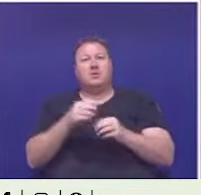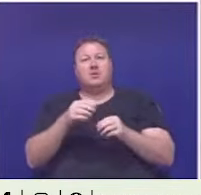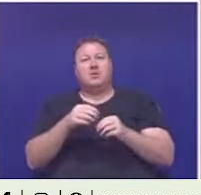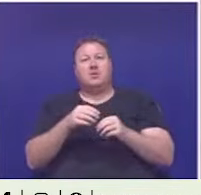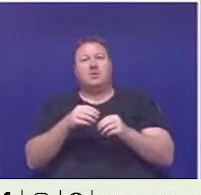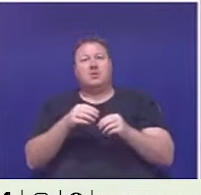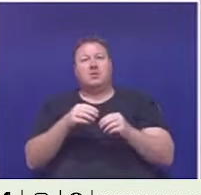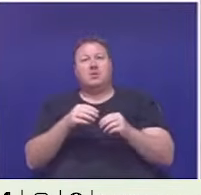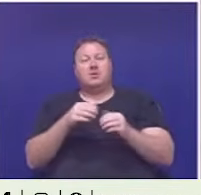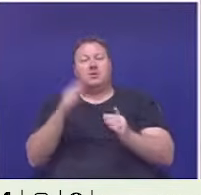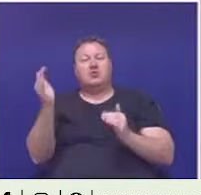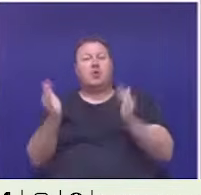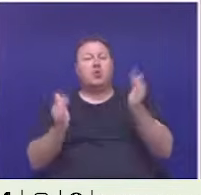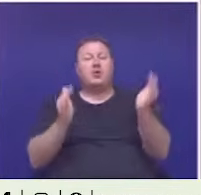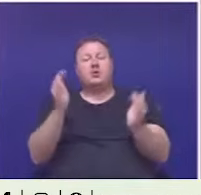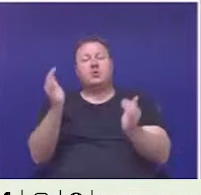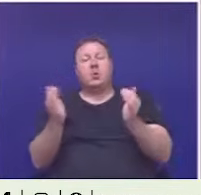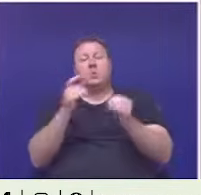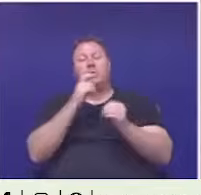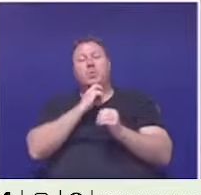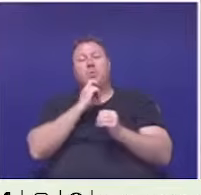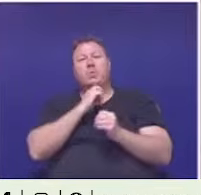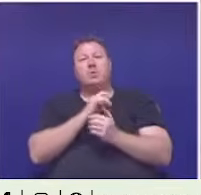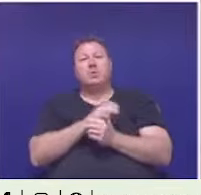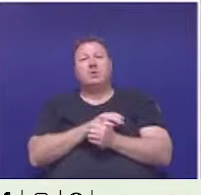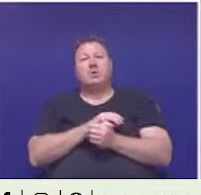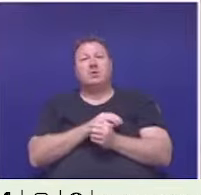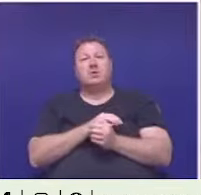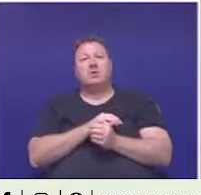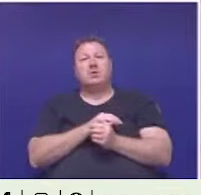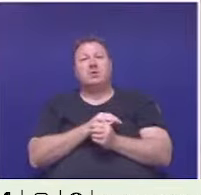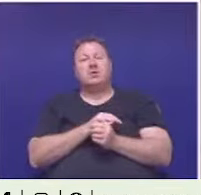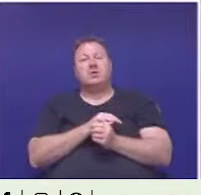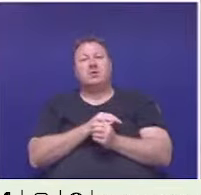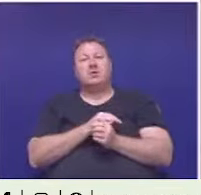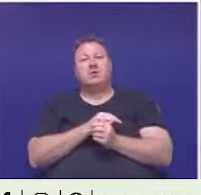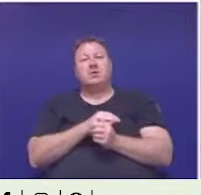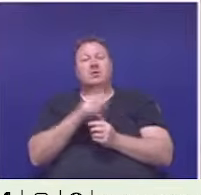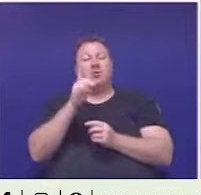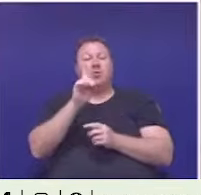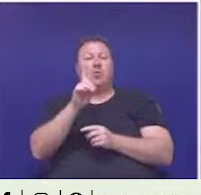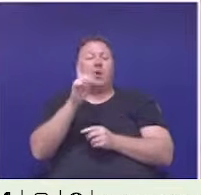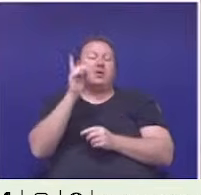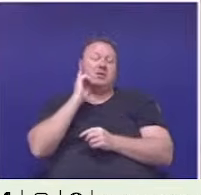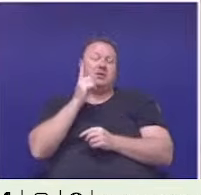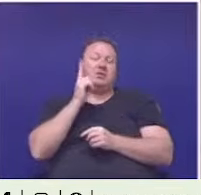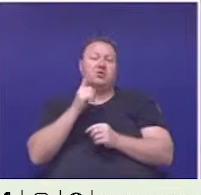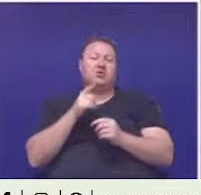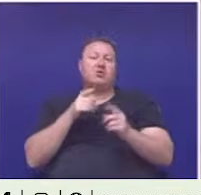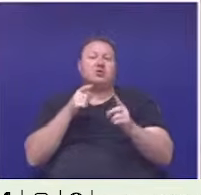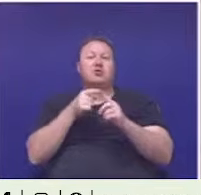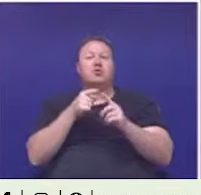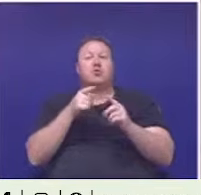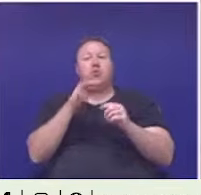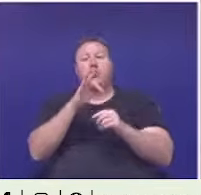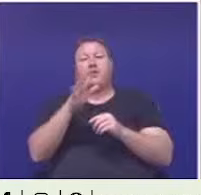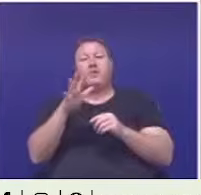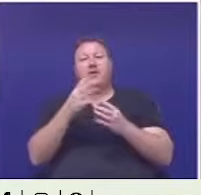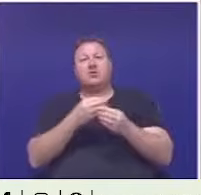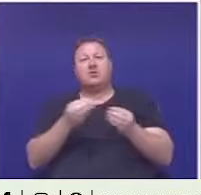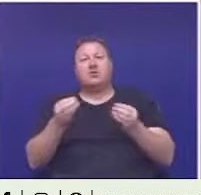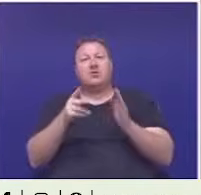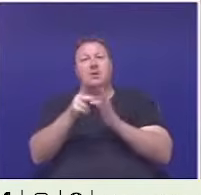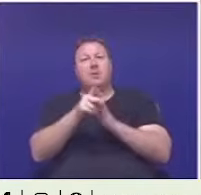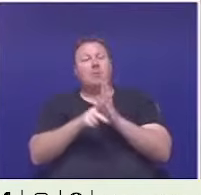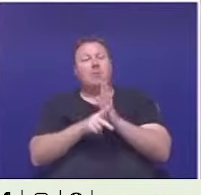we use of saying 1 is to 35, so one teacher amongst 235 children. That policy